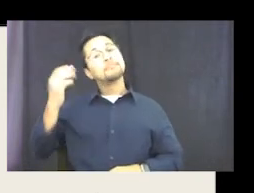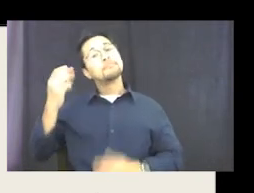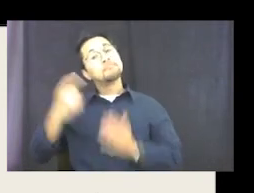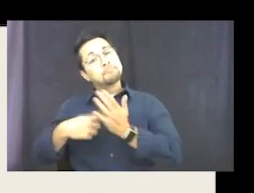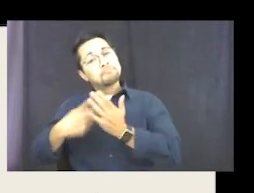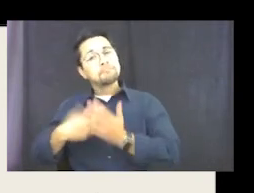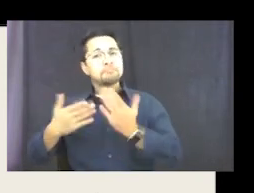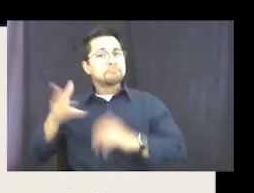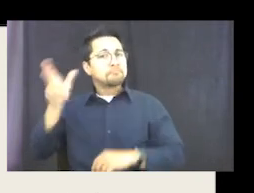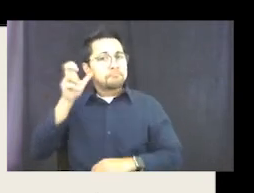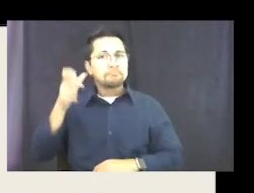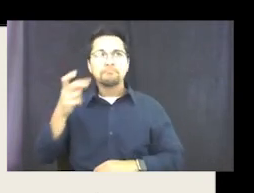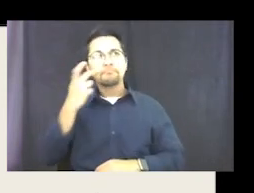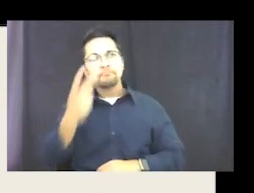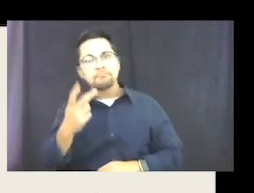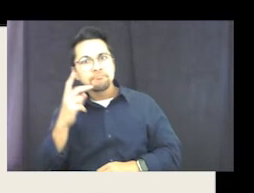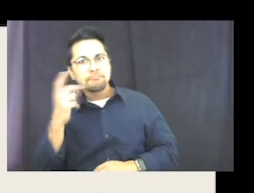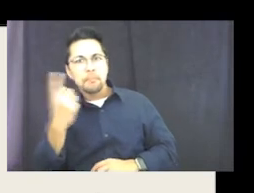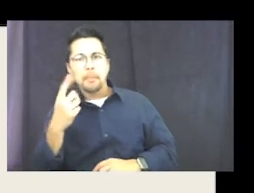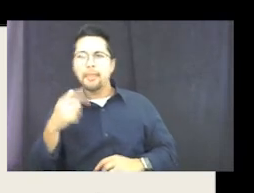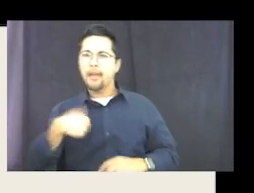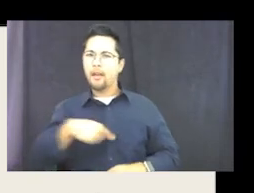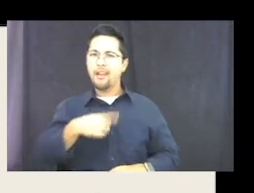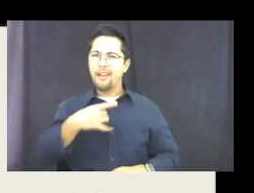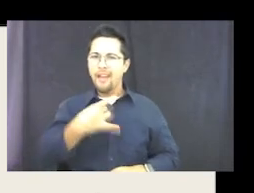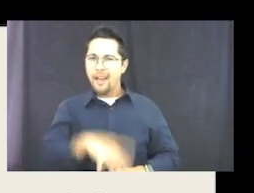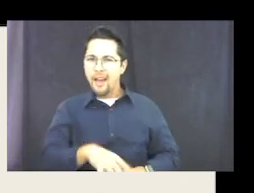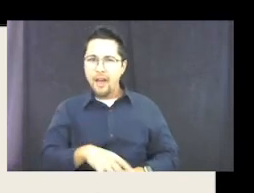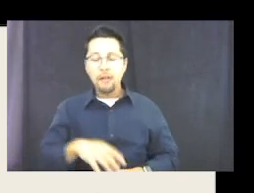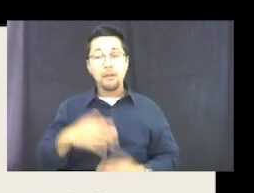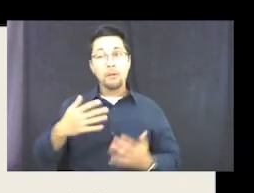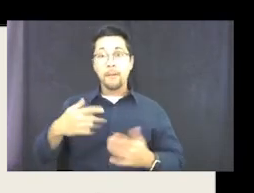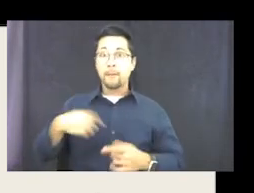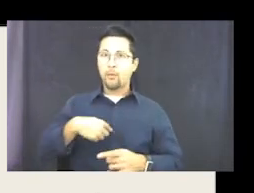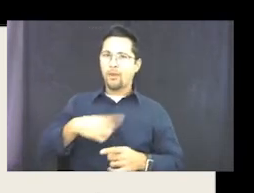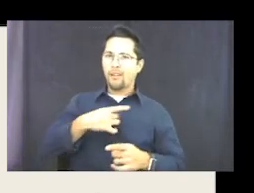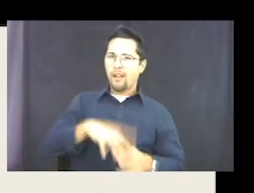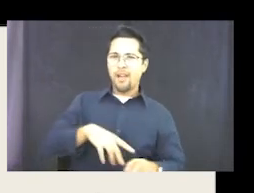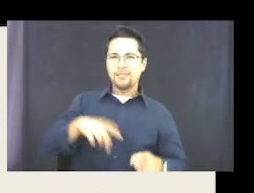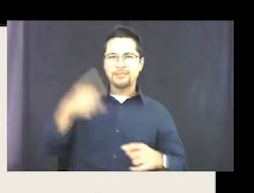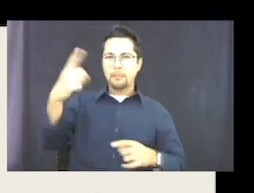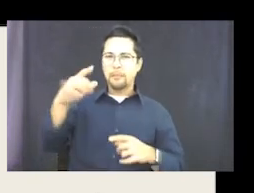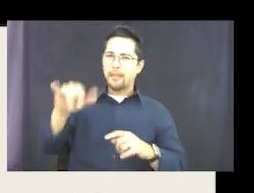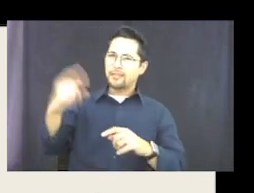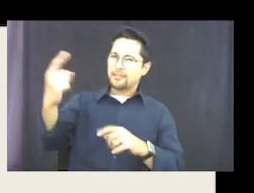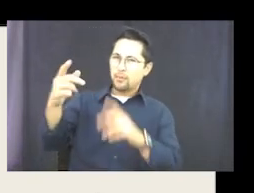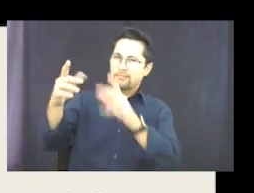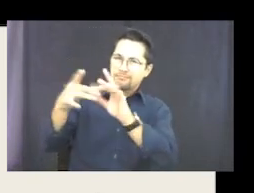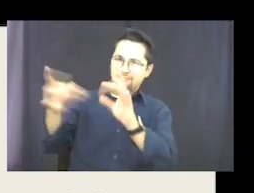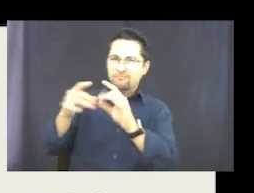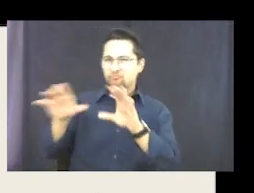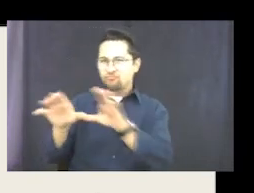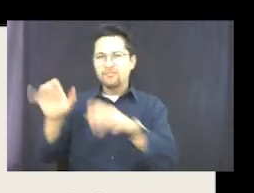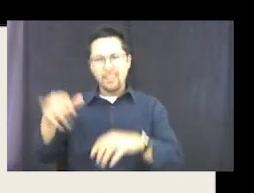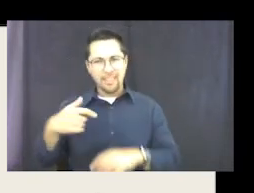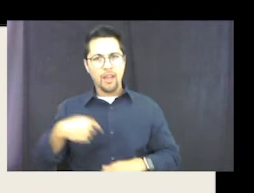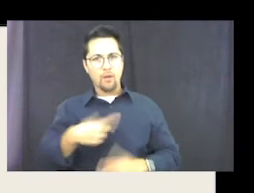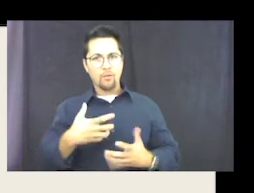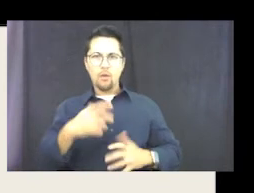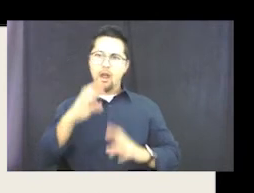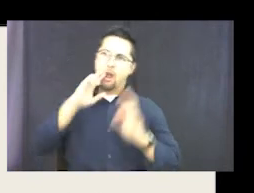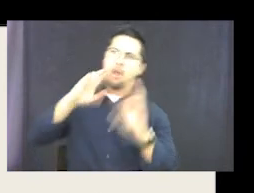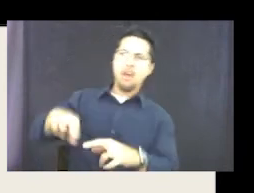sometimes we might hear or see something that we don't like, or maybe we don't like something that someone says or does, and that makes us want to